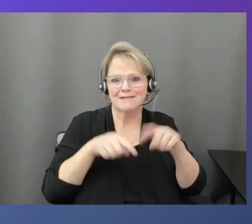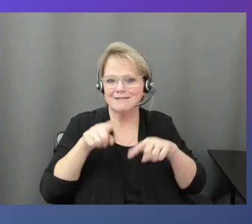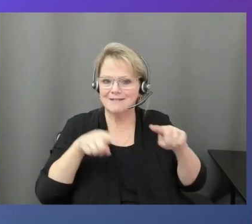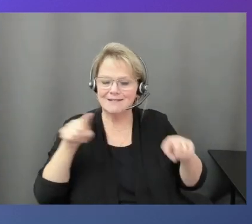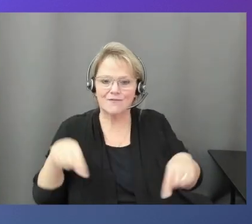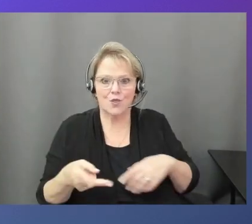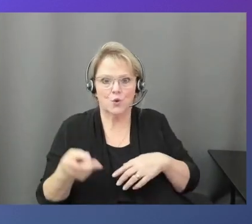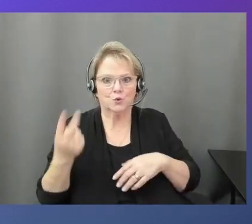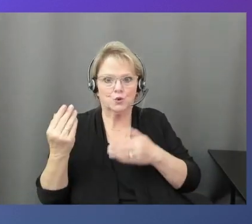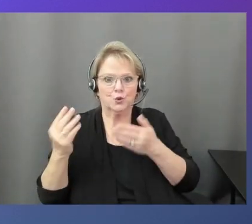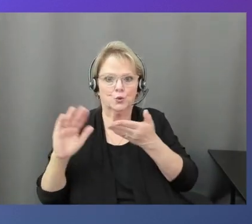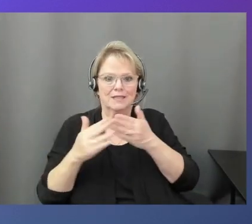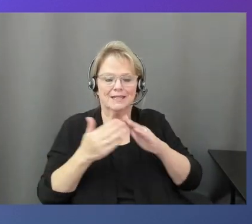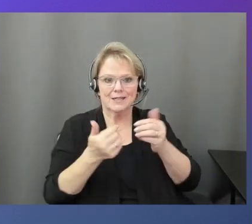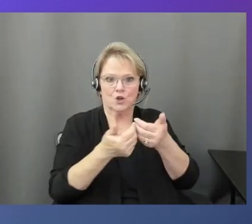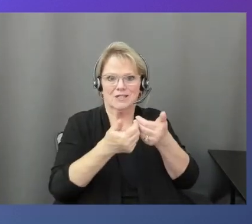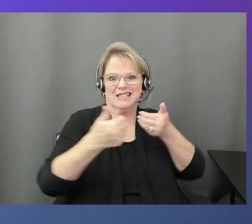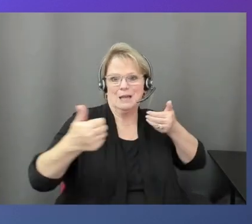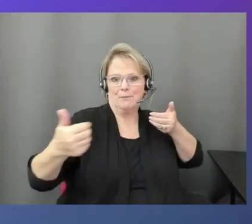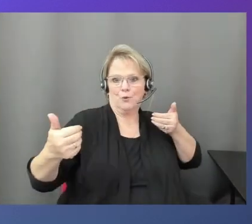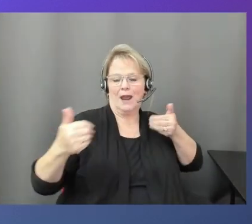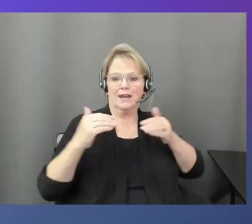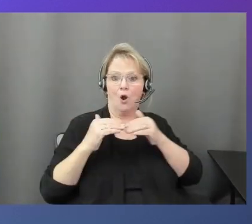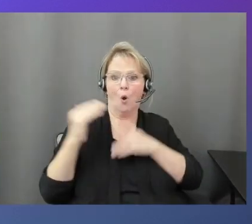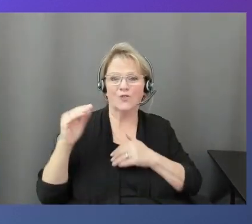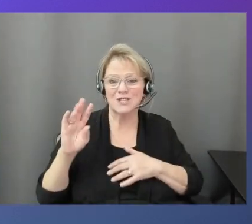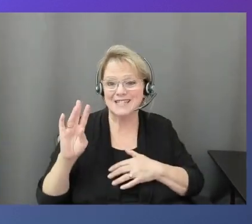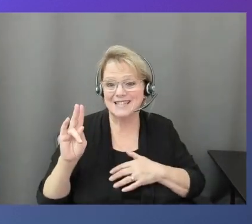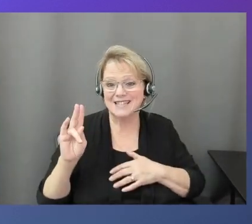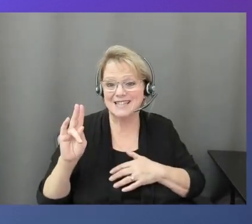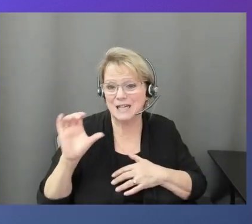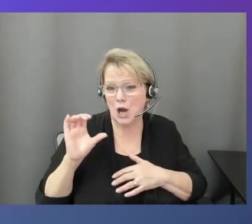separated by over 1,700 miles. Yeah, a little bit. So that's different. That's a